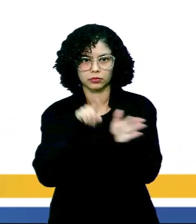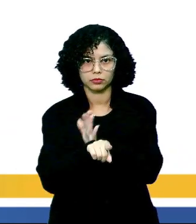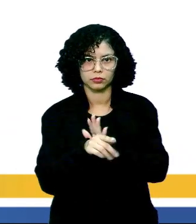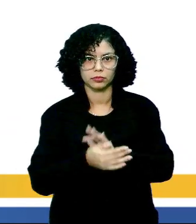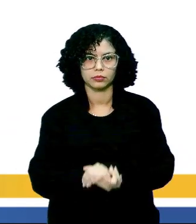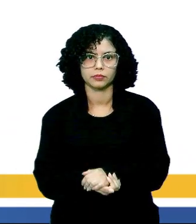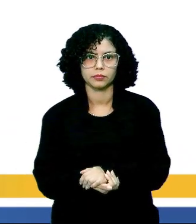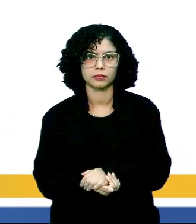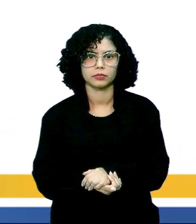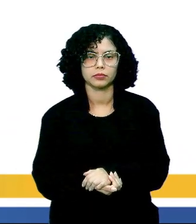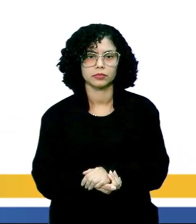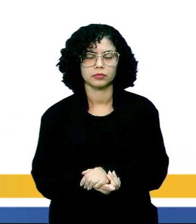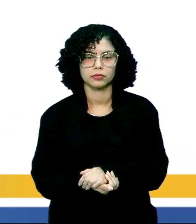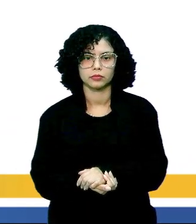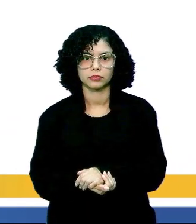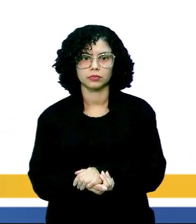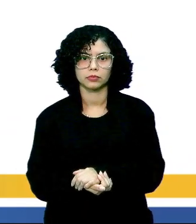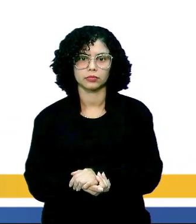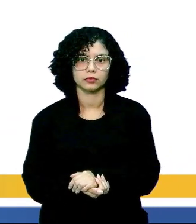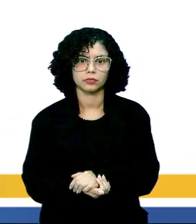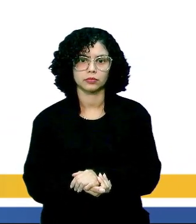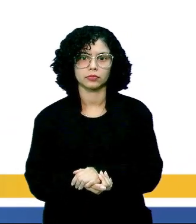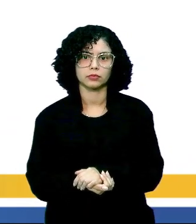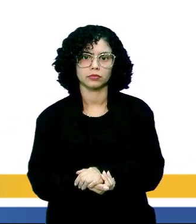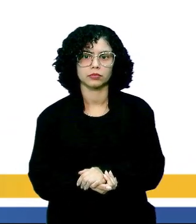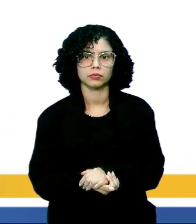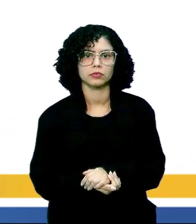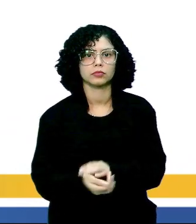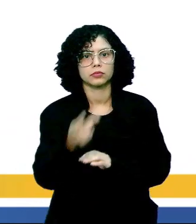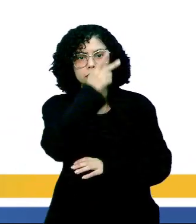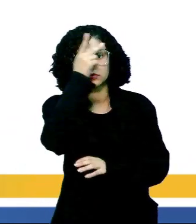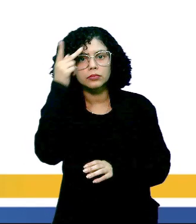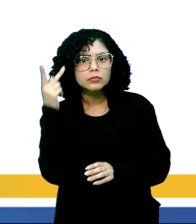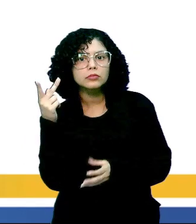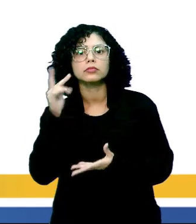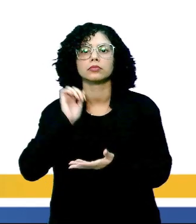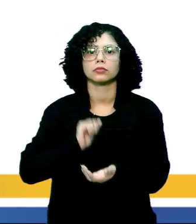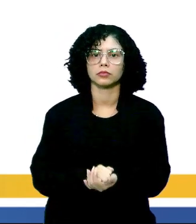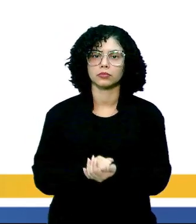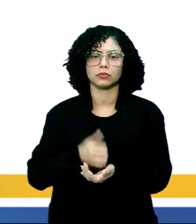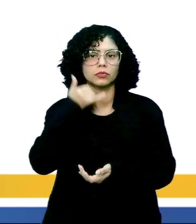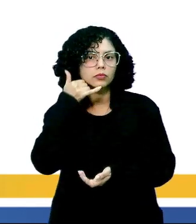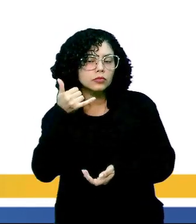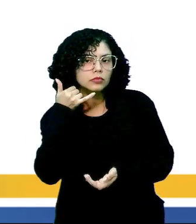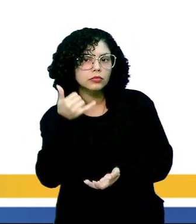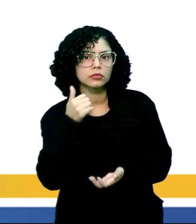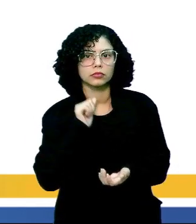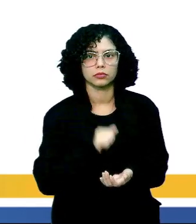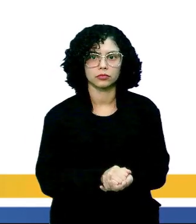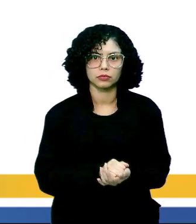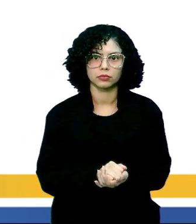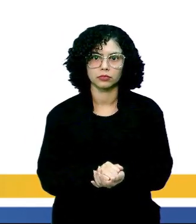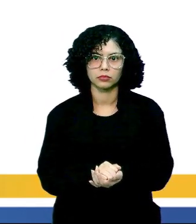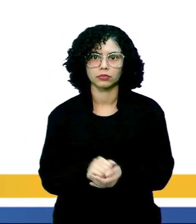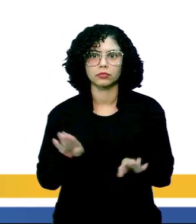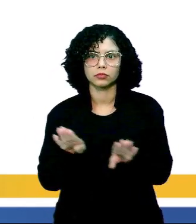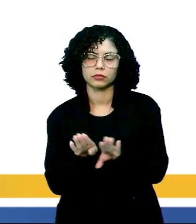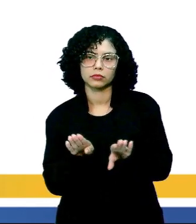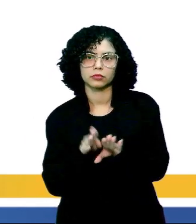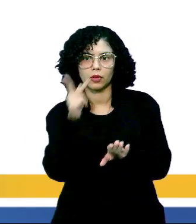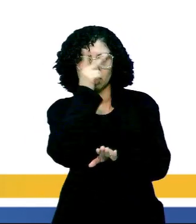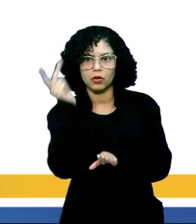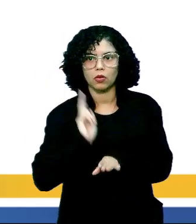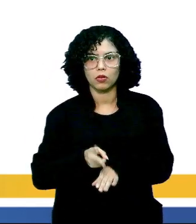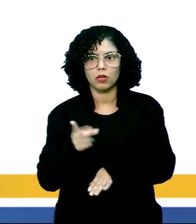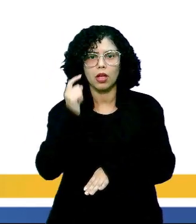ok? Vamos agora começar a leitura. Most people today have a mobile phone. In fact,